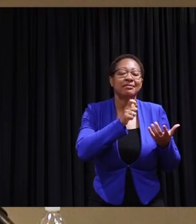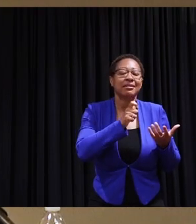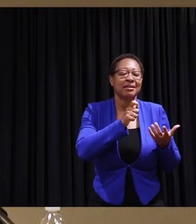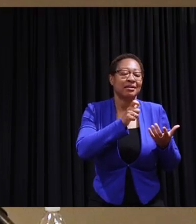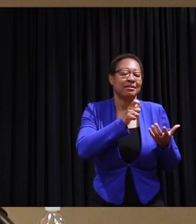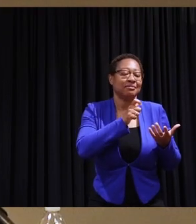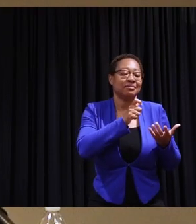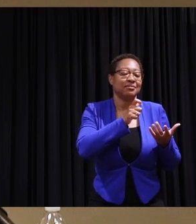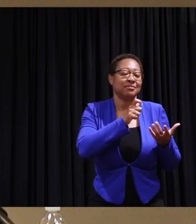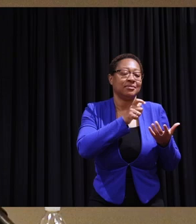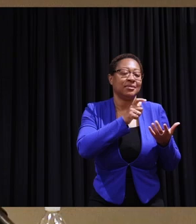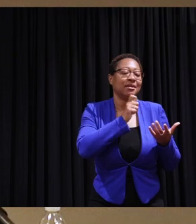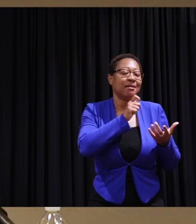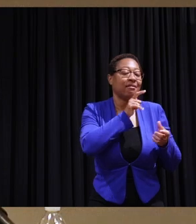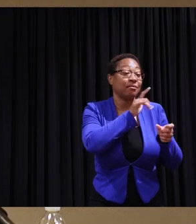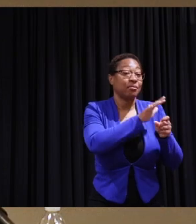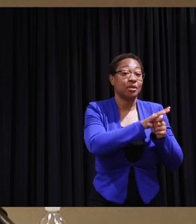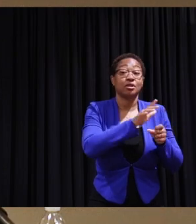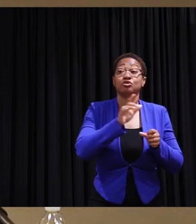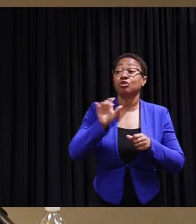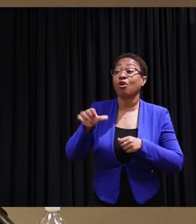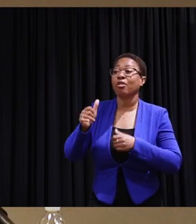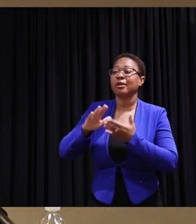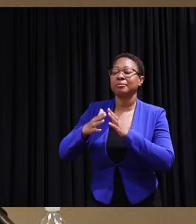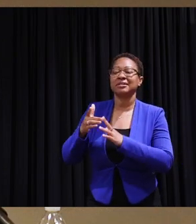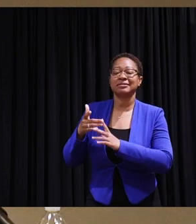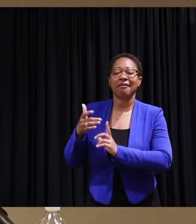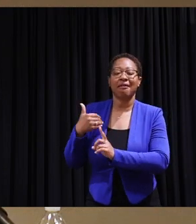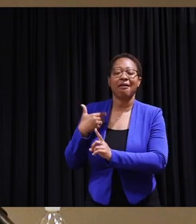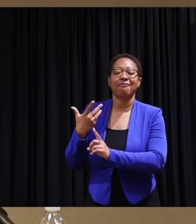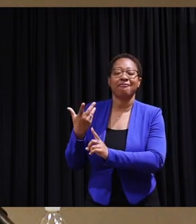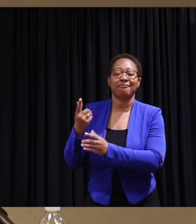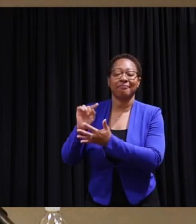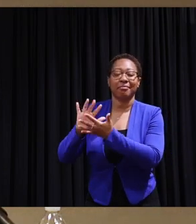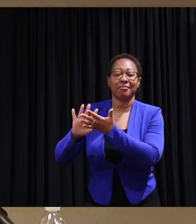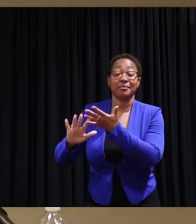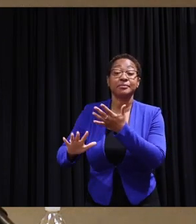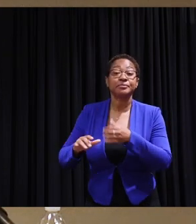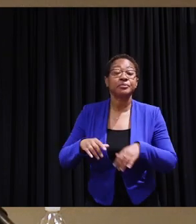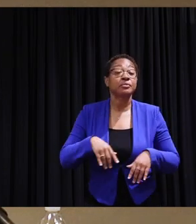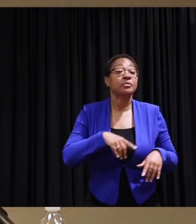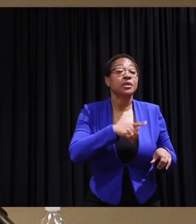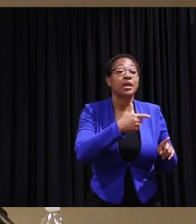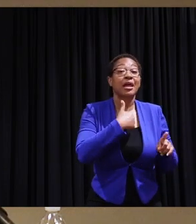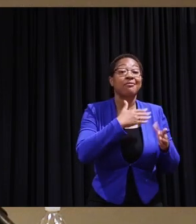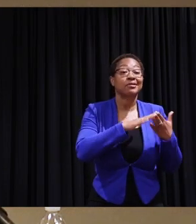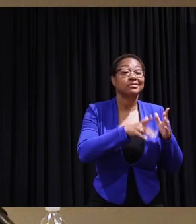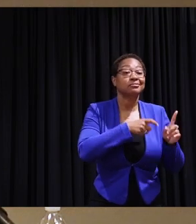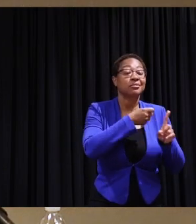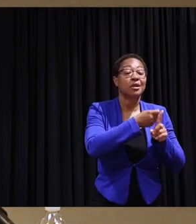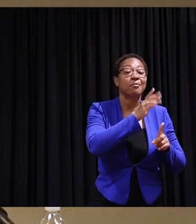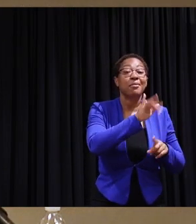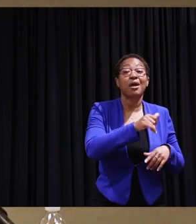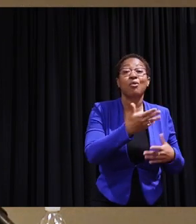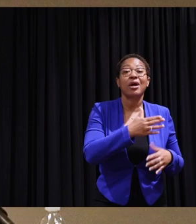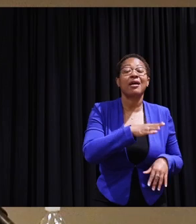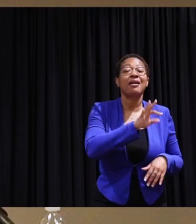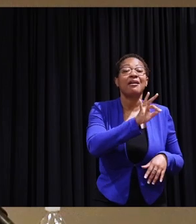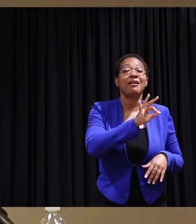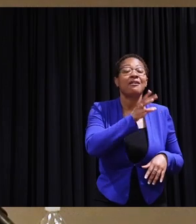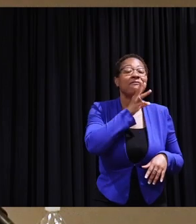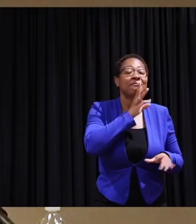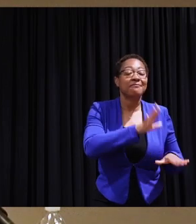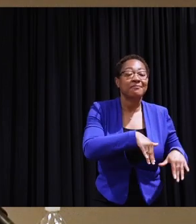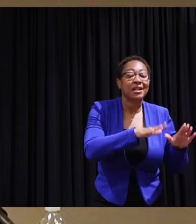deemed undesirable. So you have communities that are affected now by floodplains. You have communities that are affected by